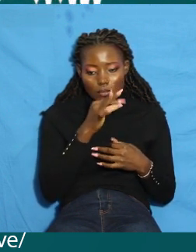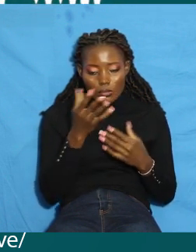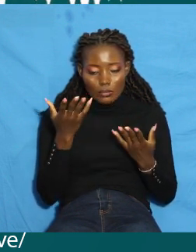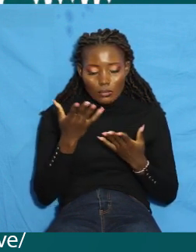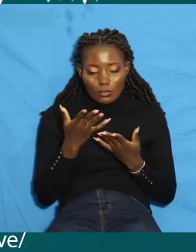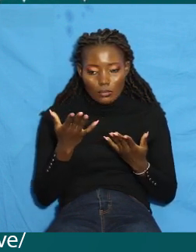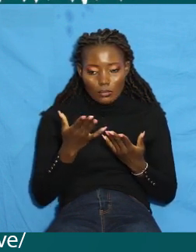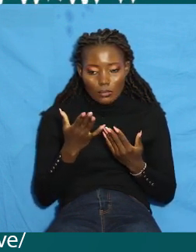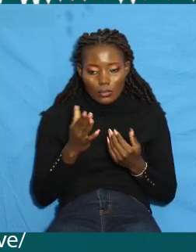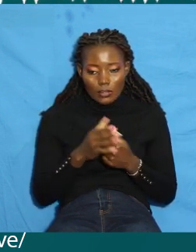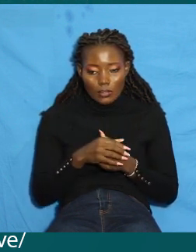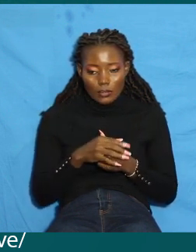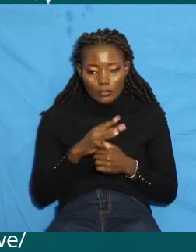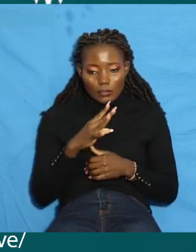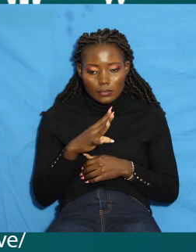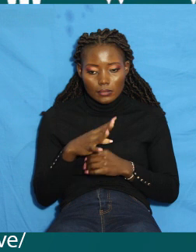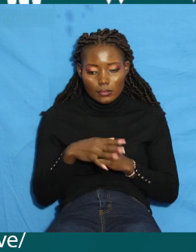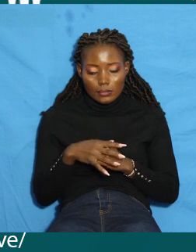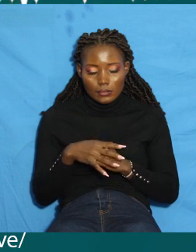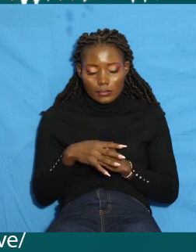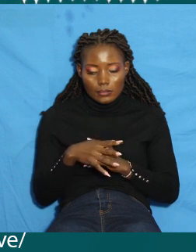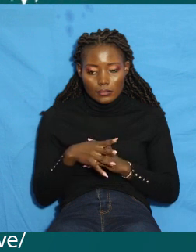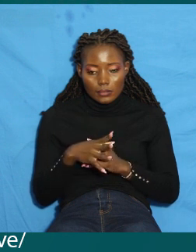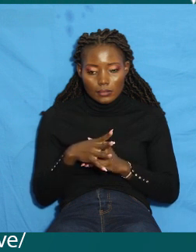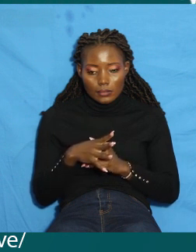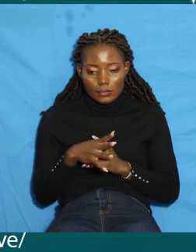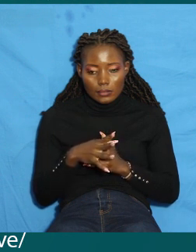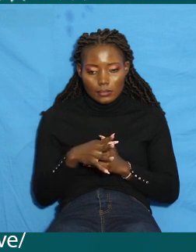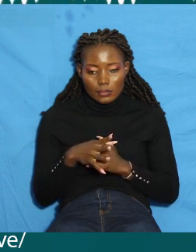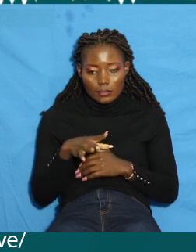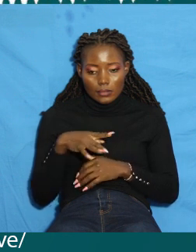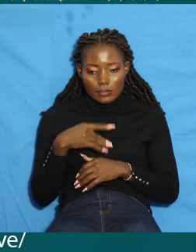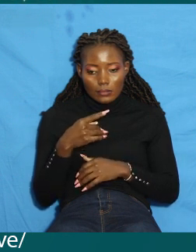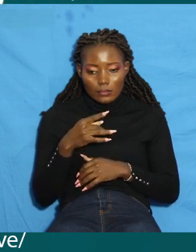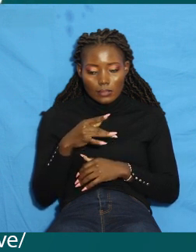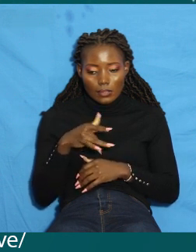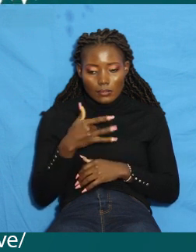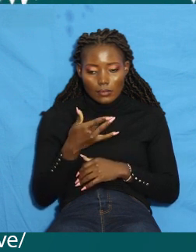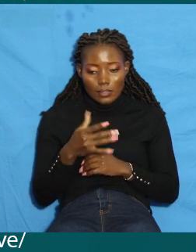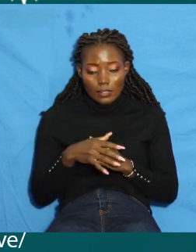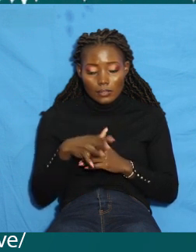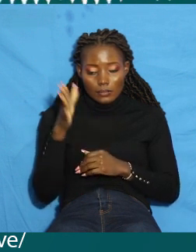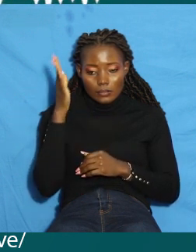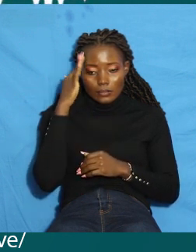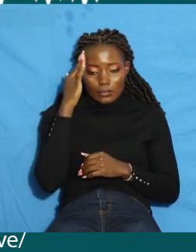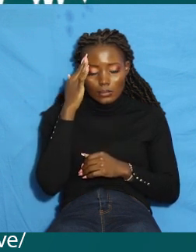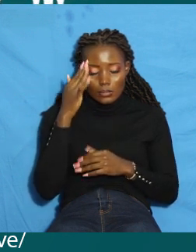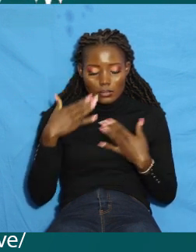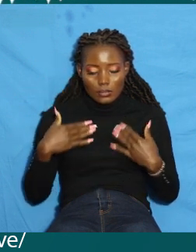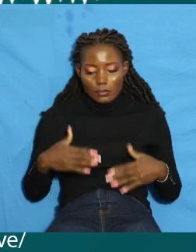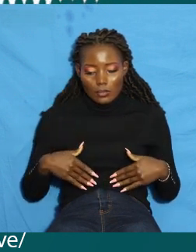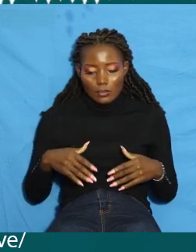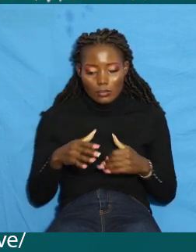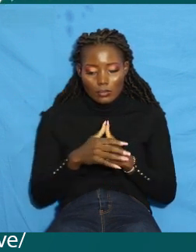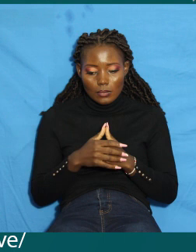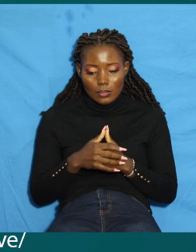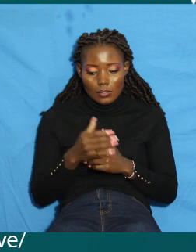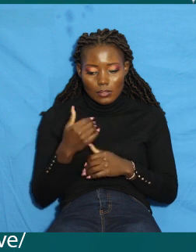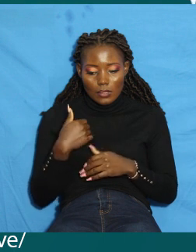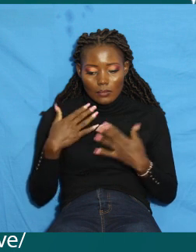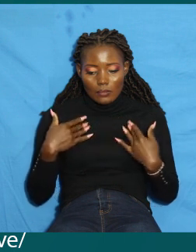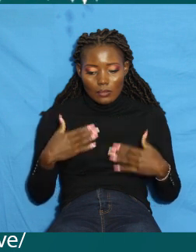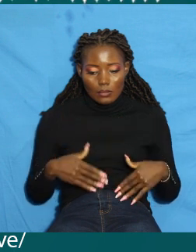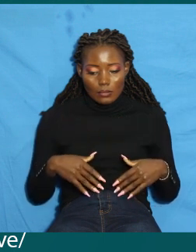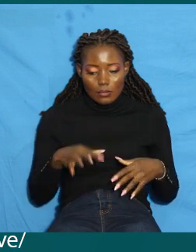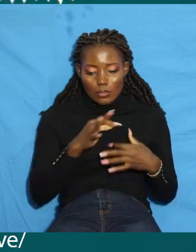where the will, the feelings, and the heart mind is located. We know that a human being is comprised of the body, the soul, and the